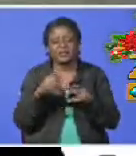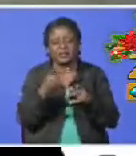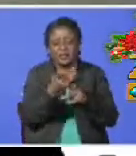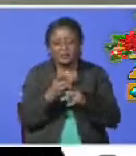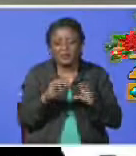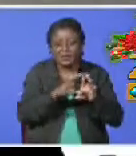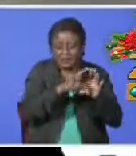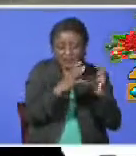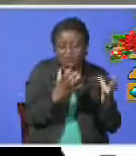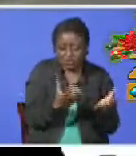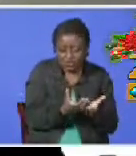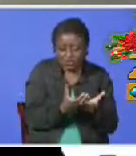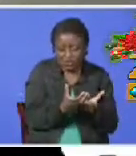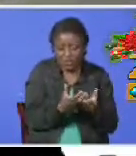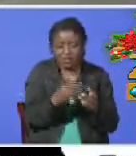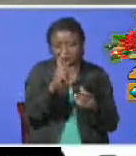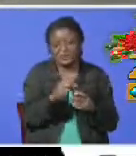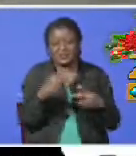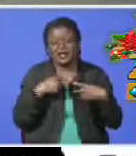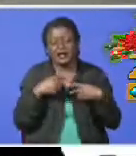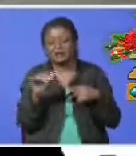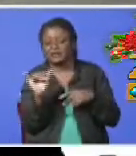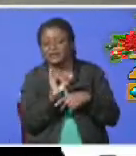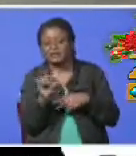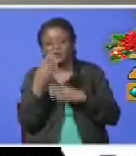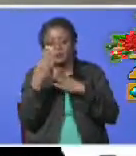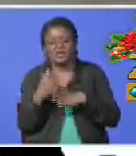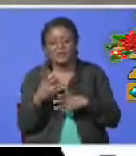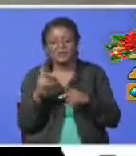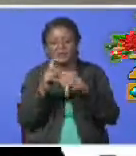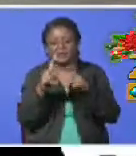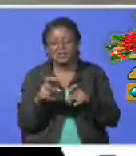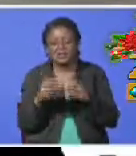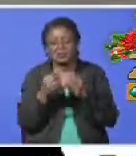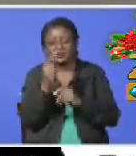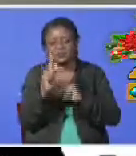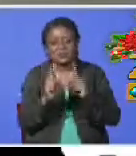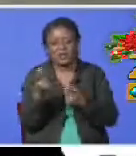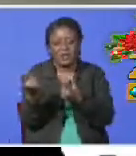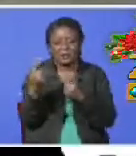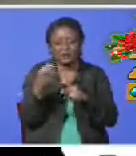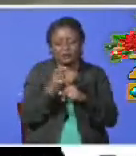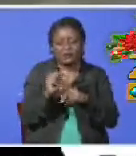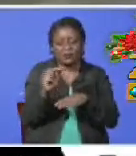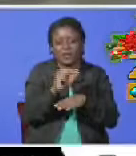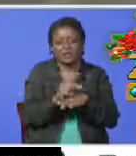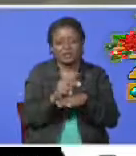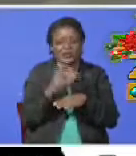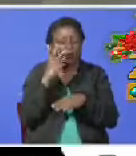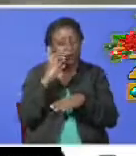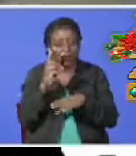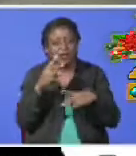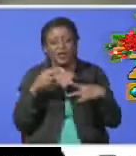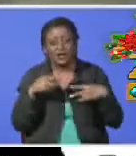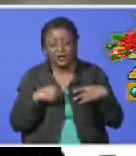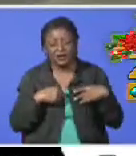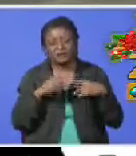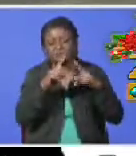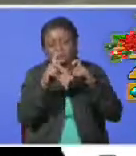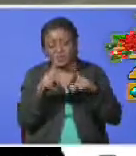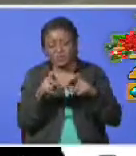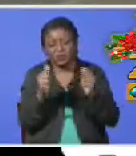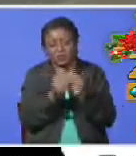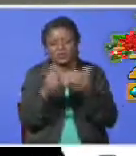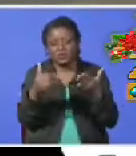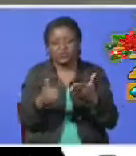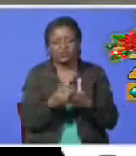have to have even the Bahamians tested. Most of the people coming from Nassau will have been tested. Now with the new rules, the foreigners